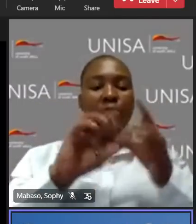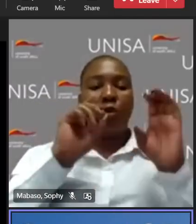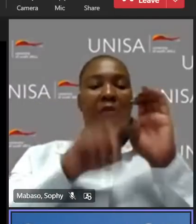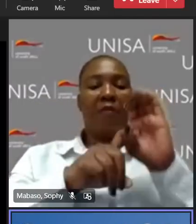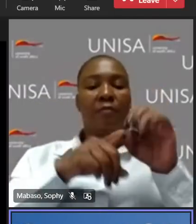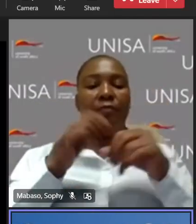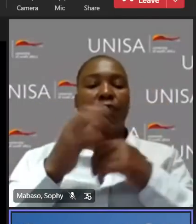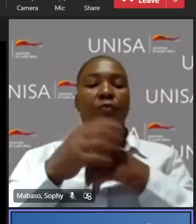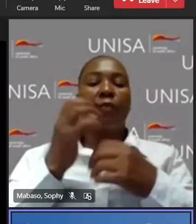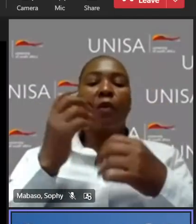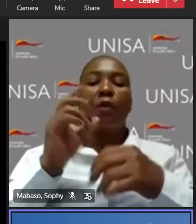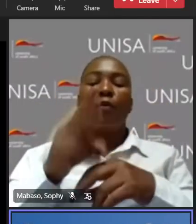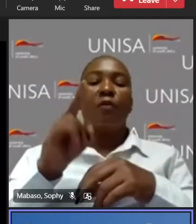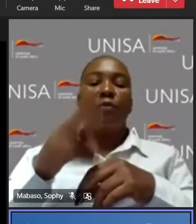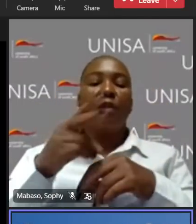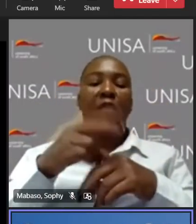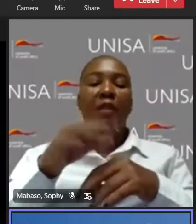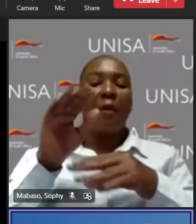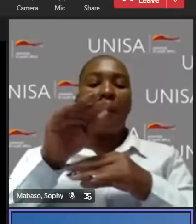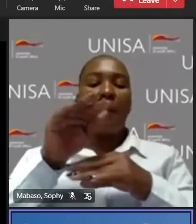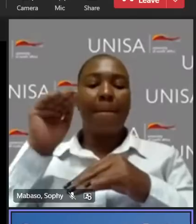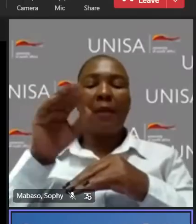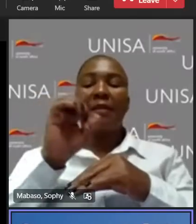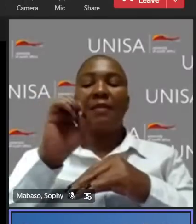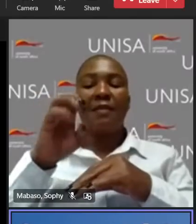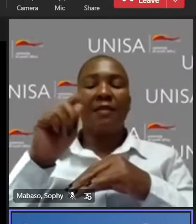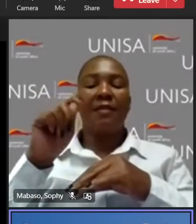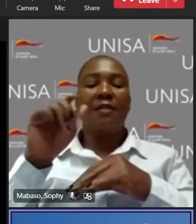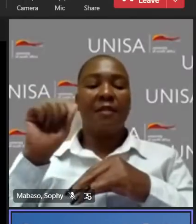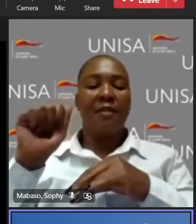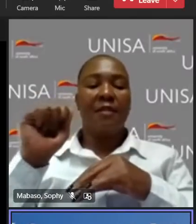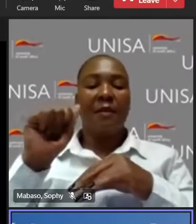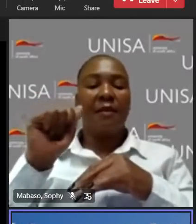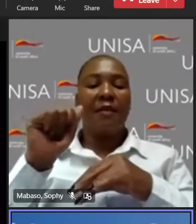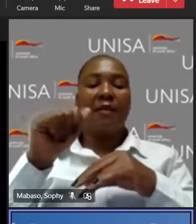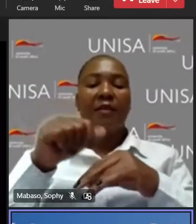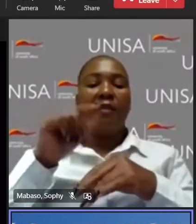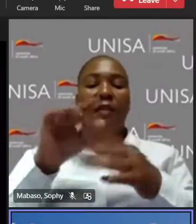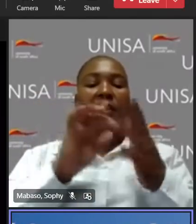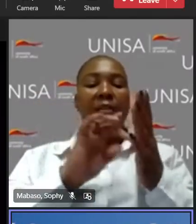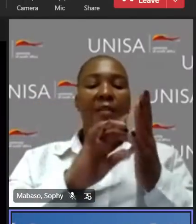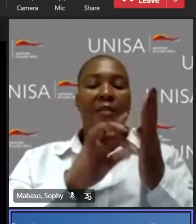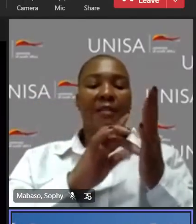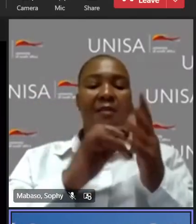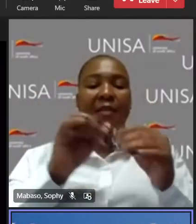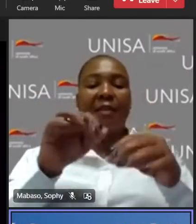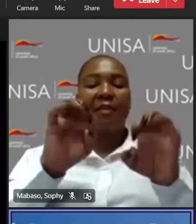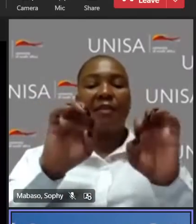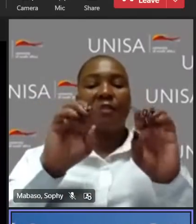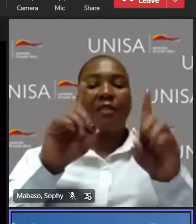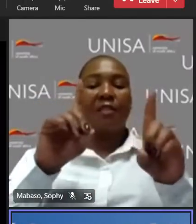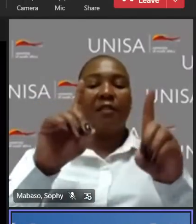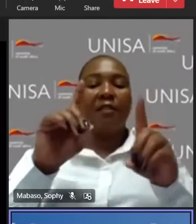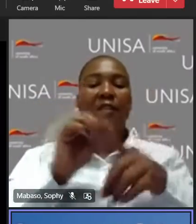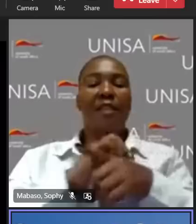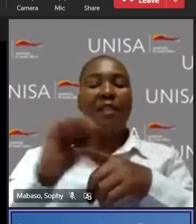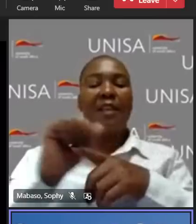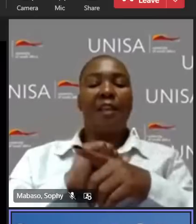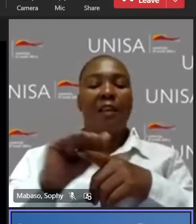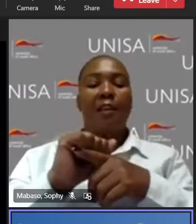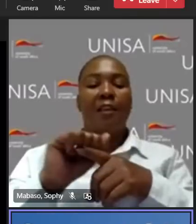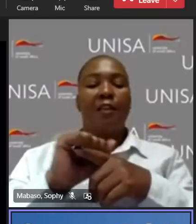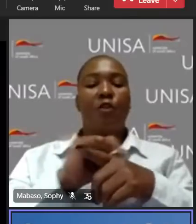We have also Bank SETA, Banking Sector, Education and Training Authority. It's